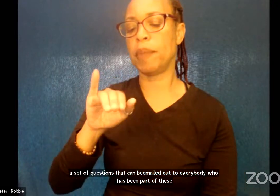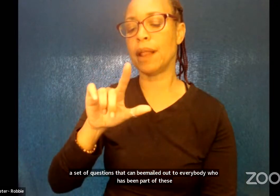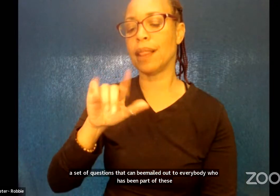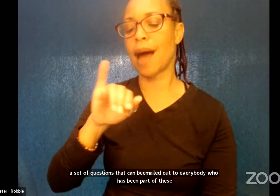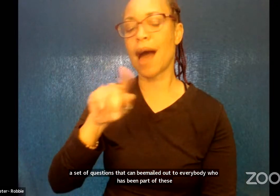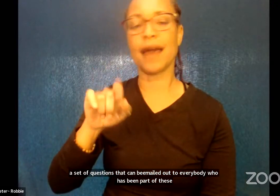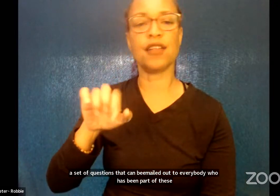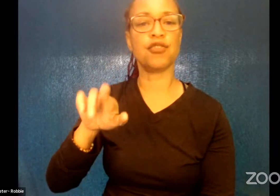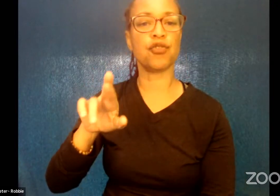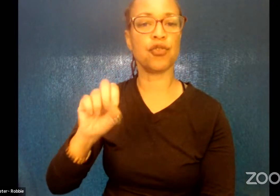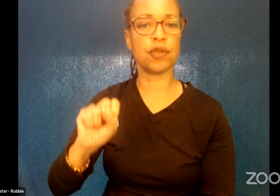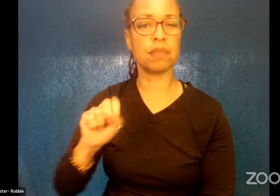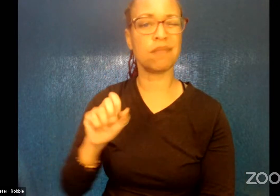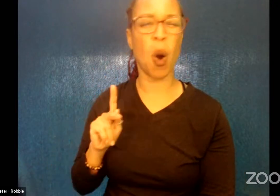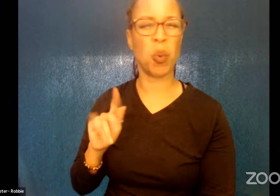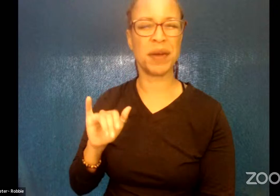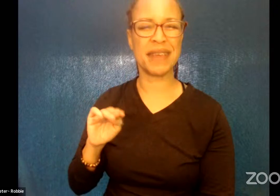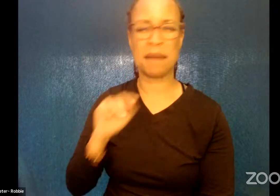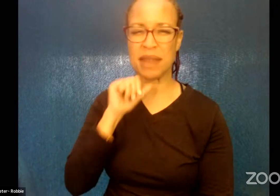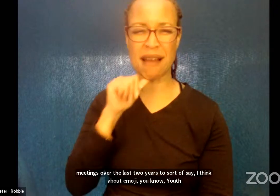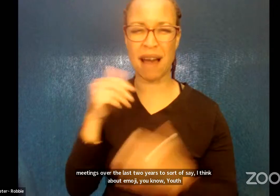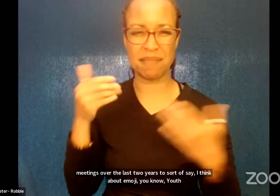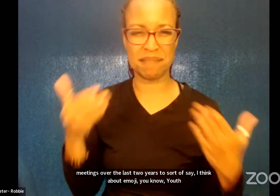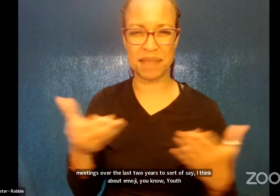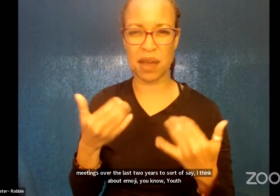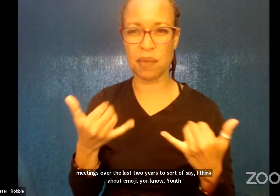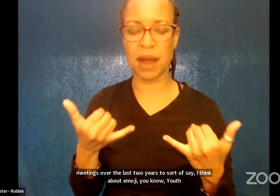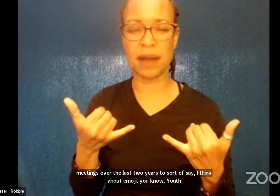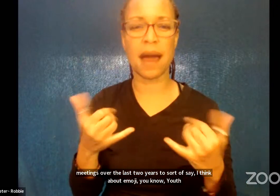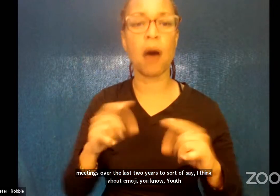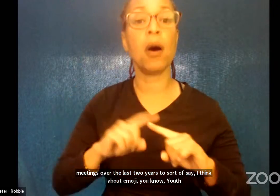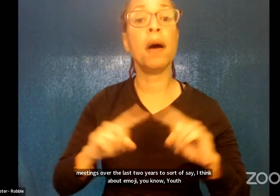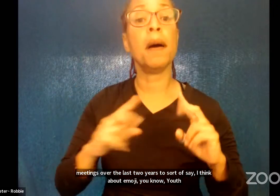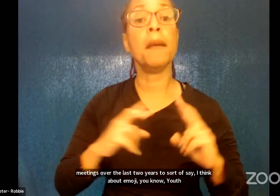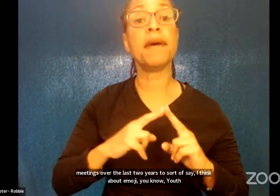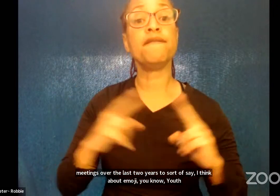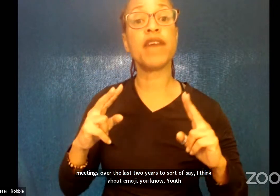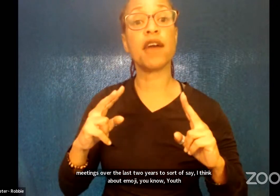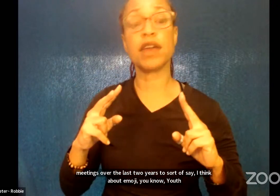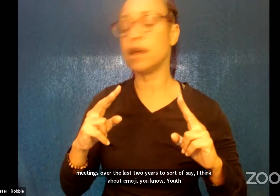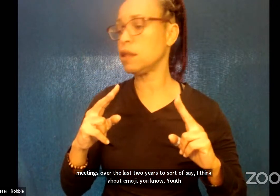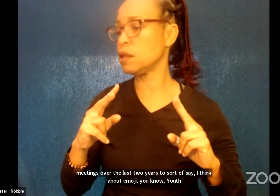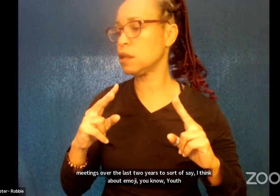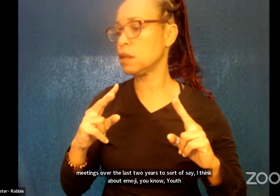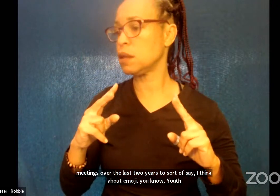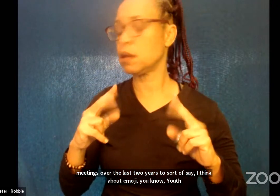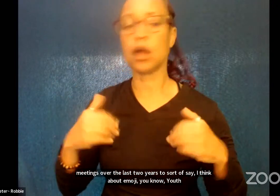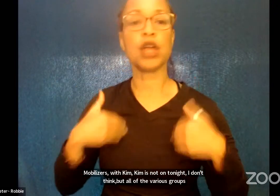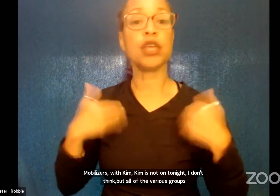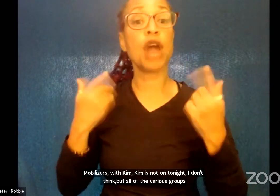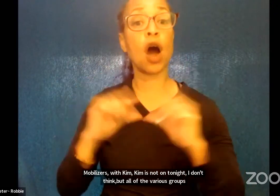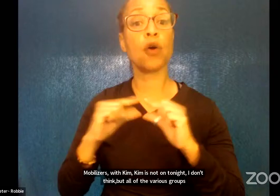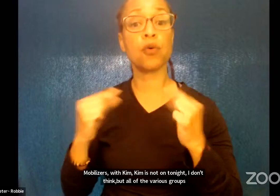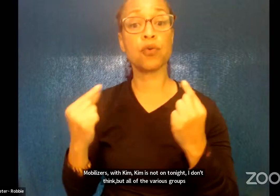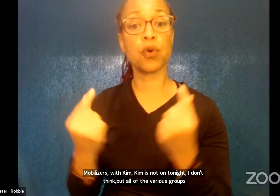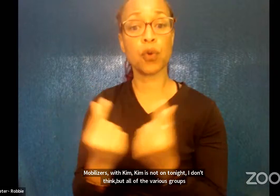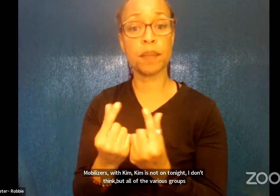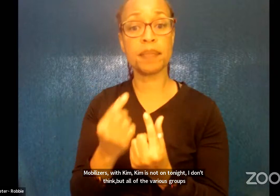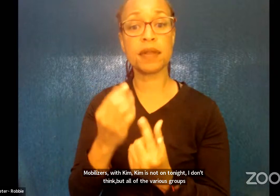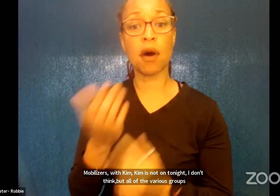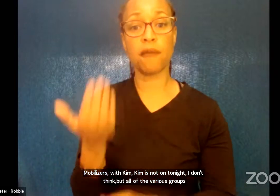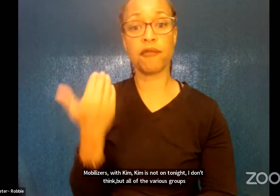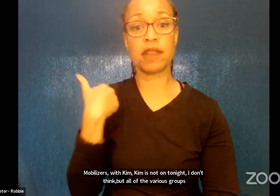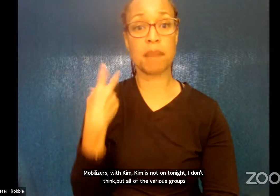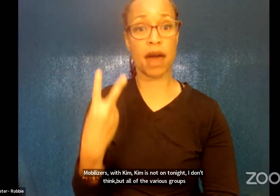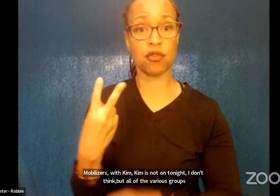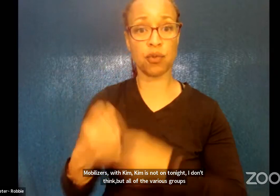not on tonight, I don't think. But all of the various young, you know, groups of folks that have weighed in over the course of this 2 years,